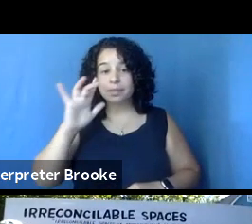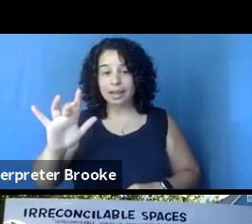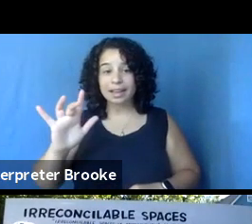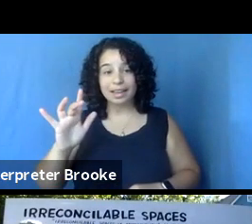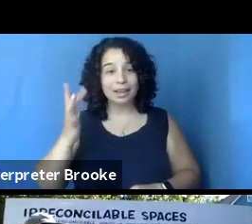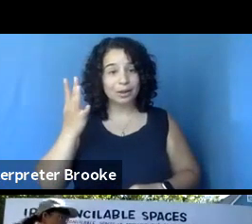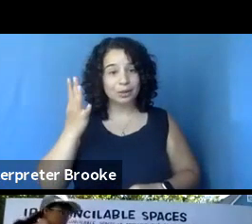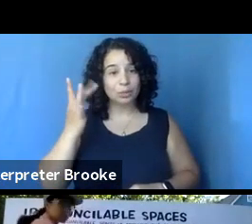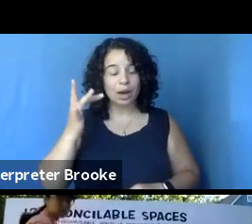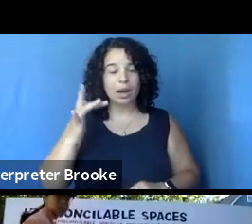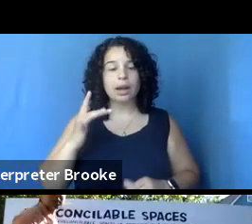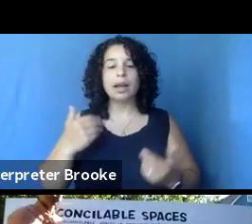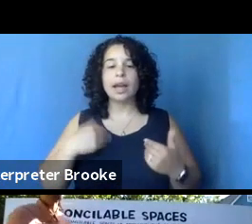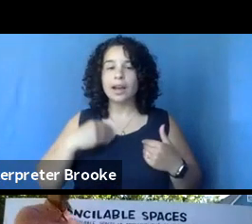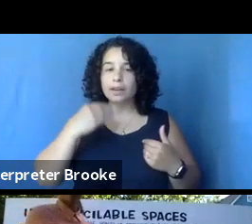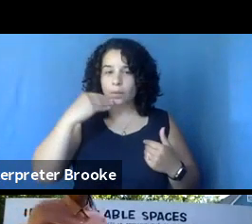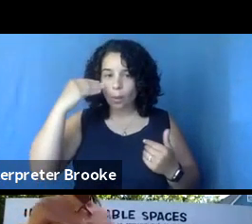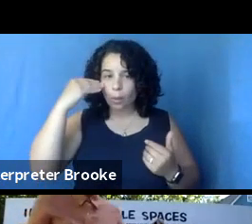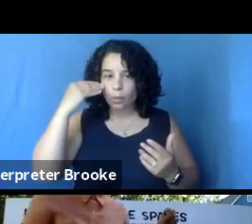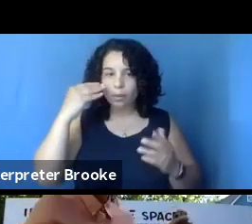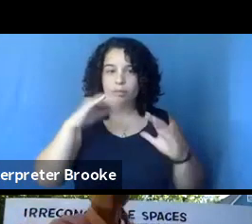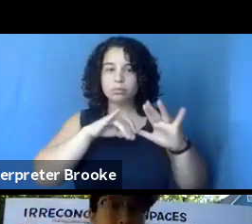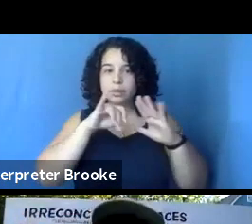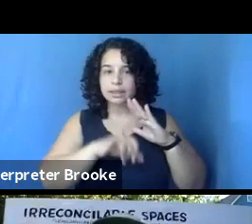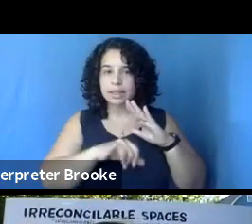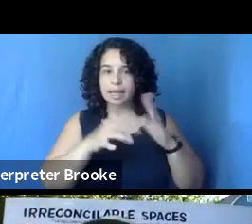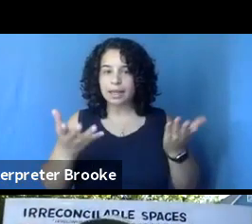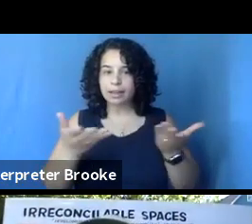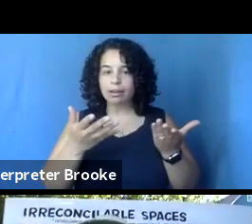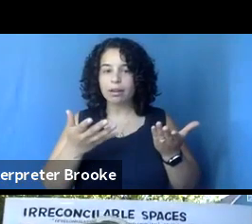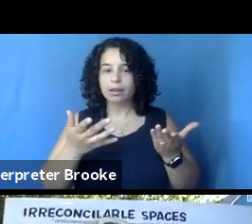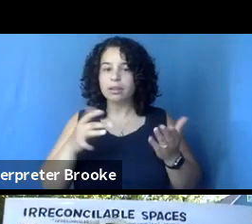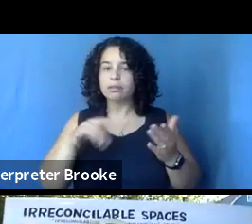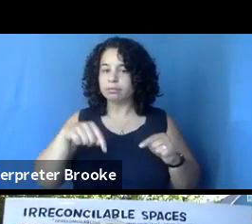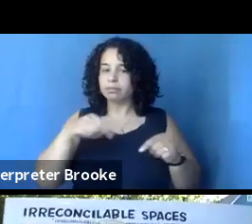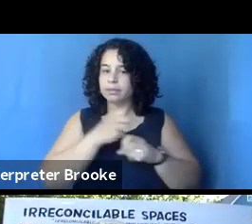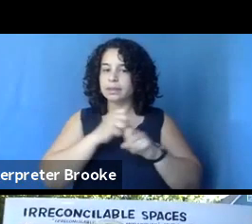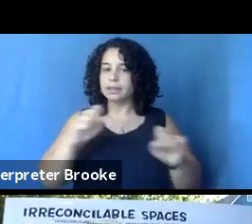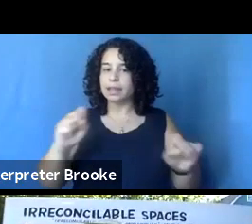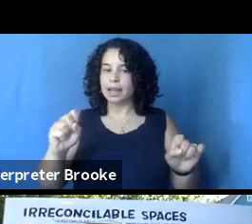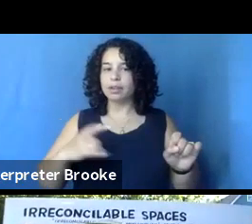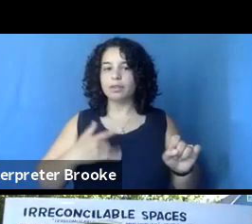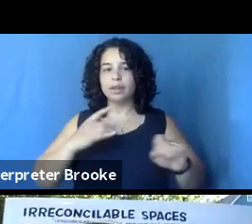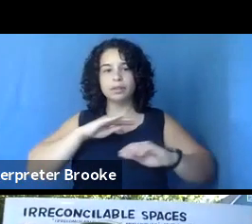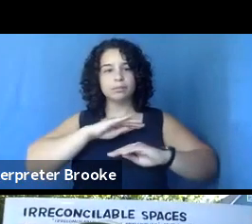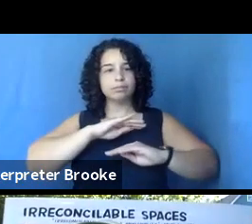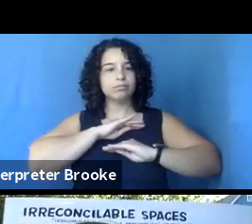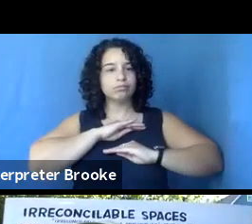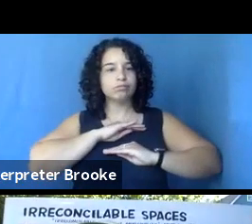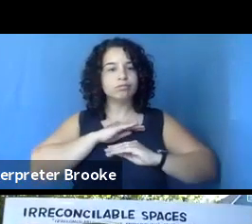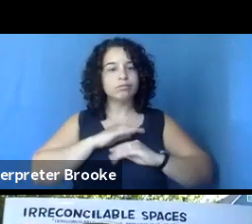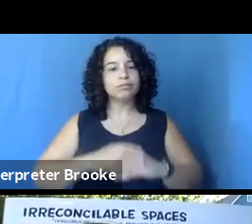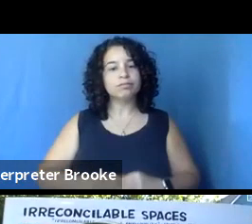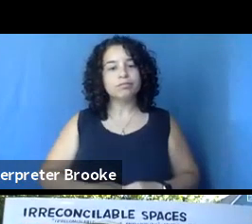in place in my home, which is a safe place for me. And that feels good.